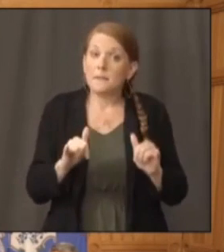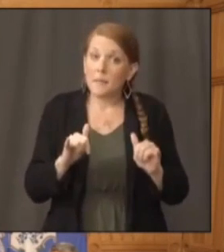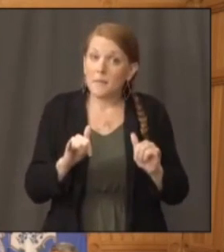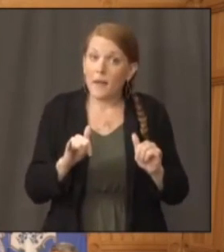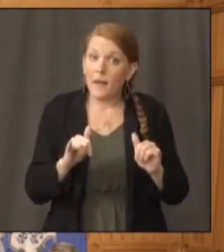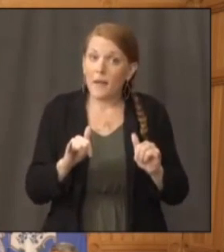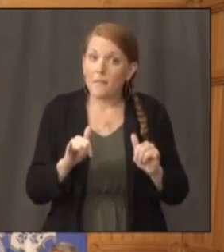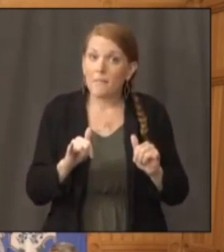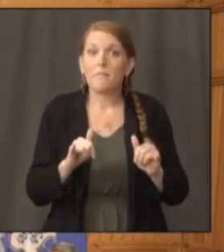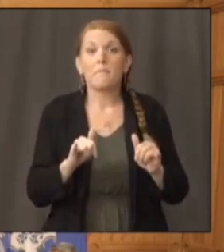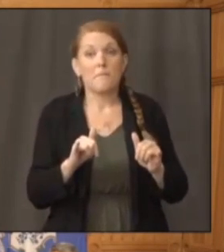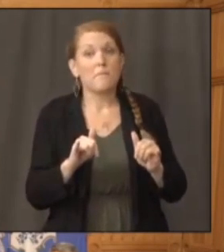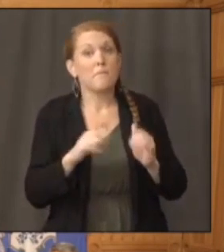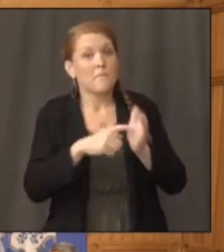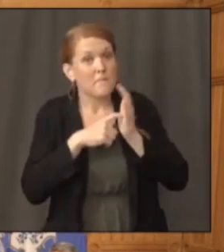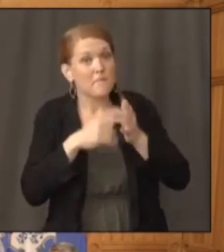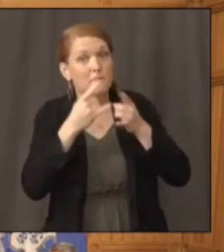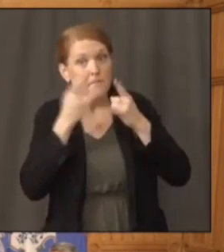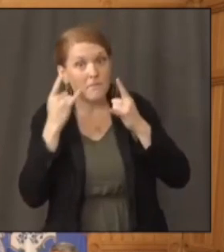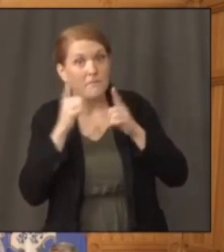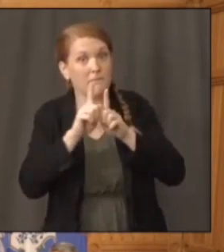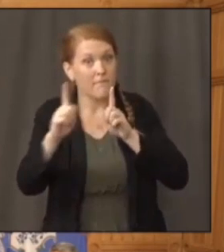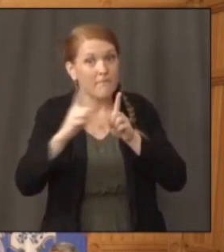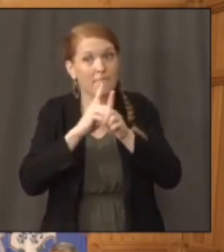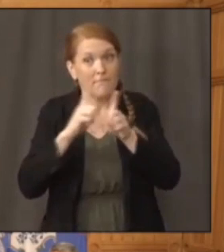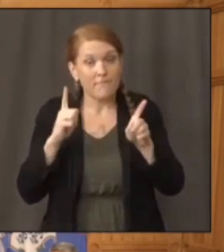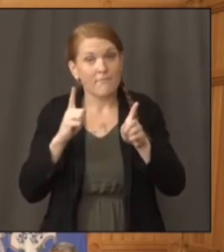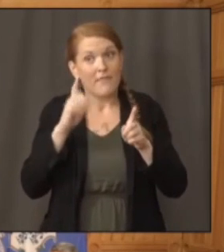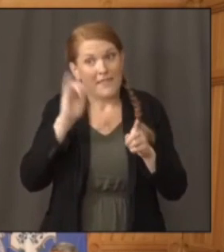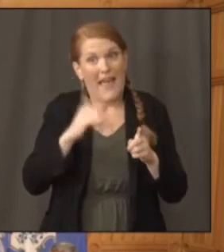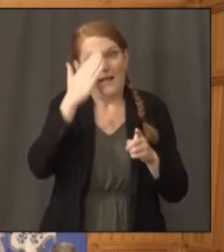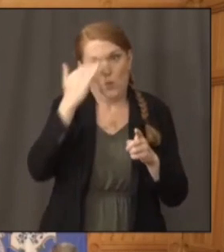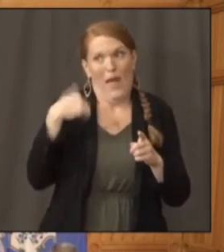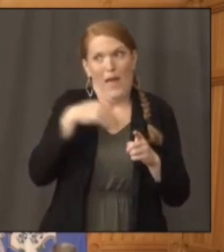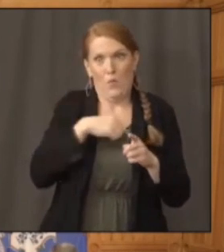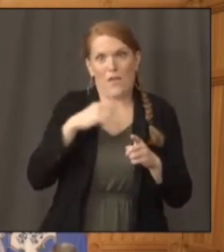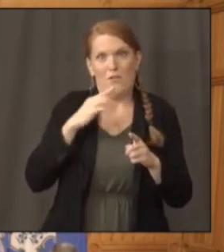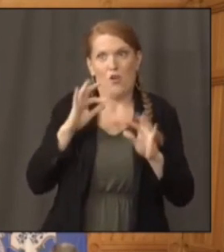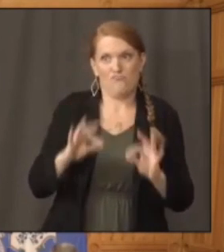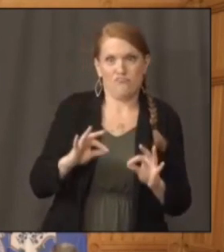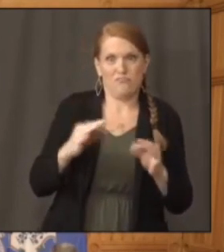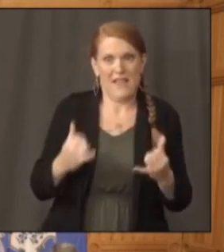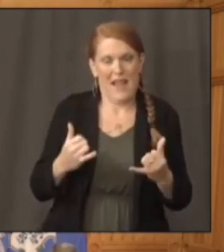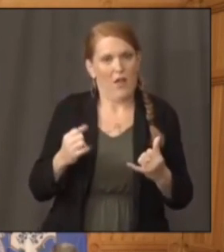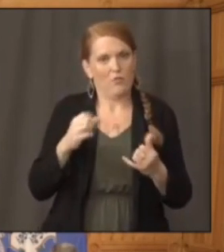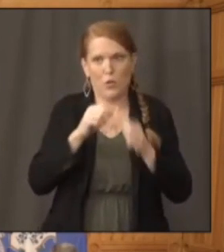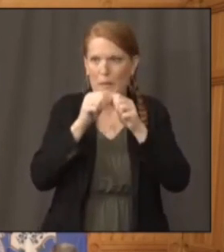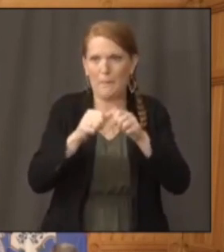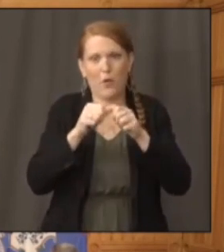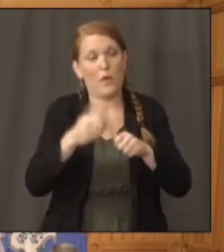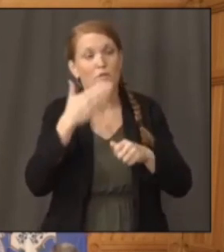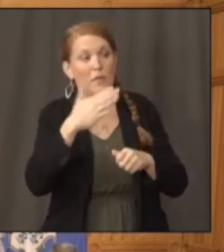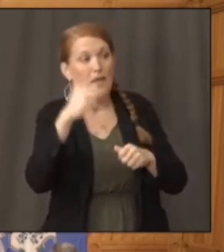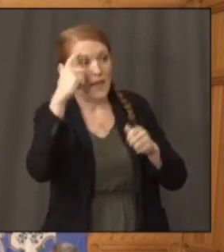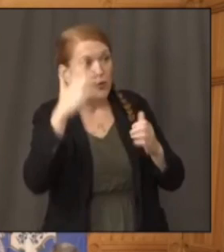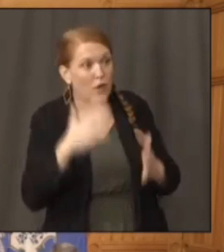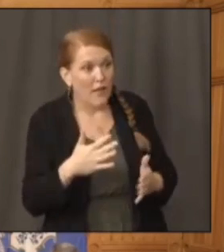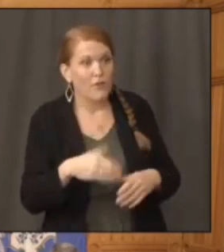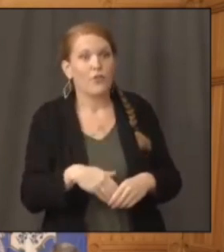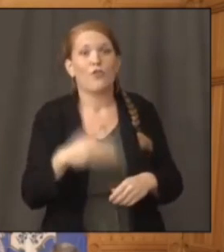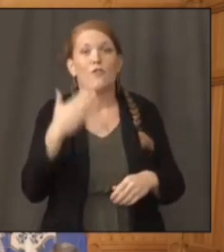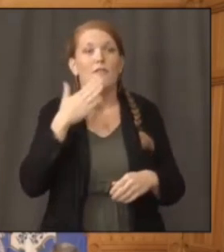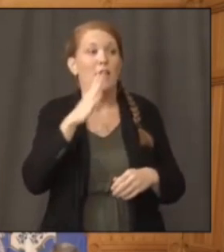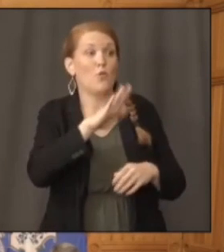continue doing the things that have put us where we are. The best in the country at what we do. So thank you, Governor Lamont. Thank you to